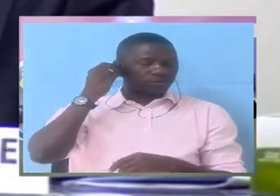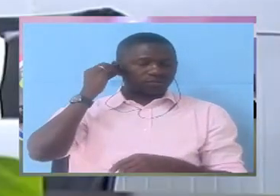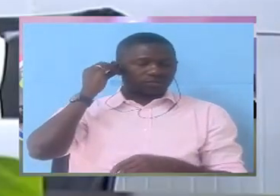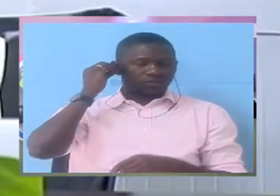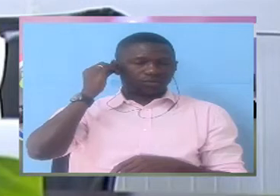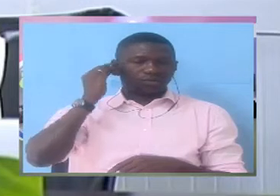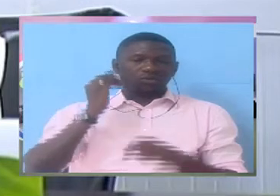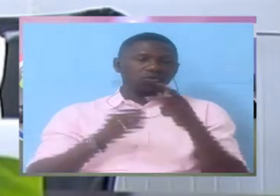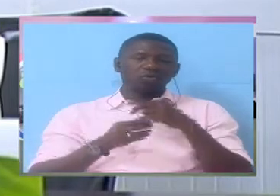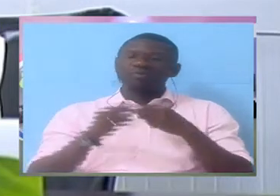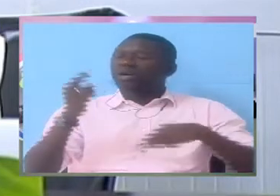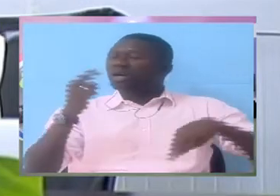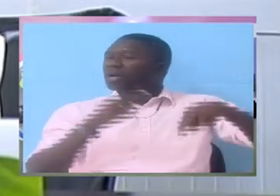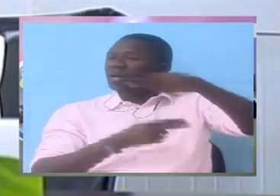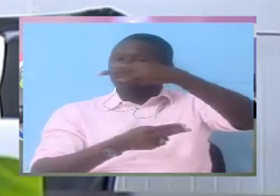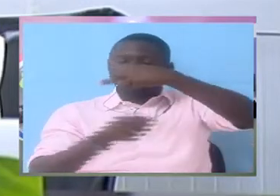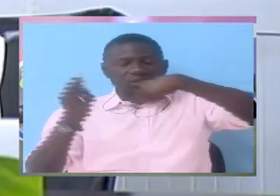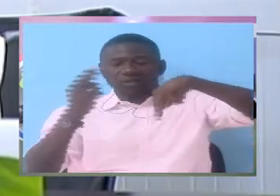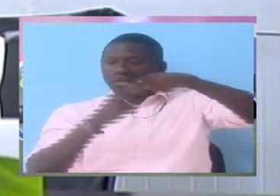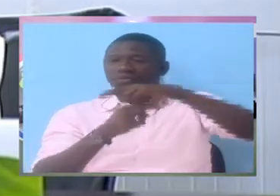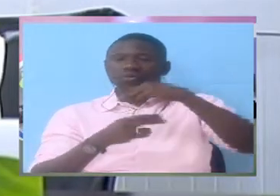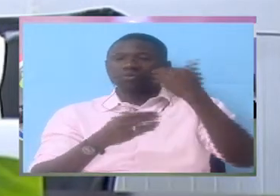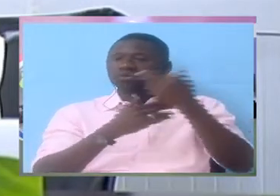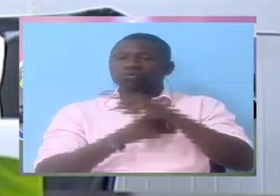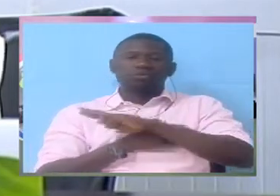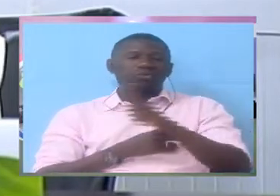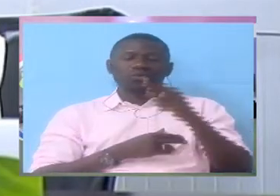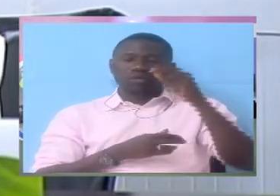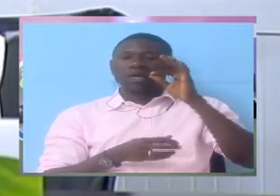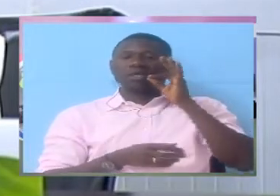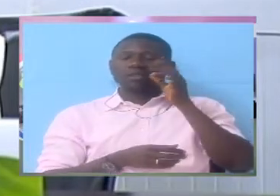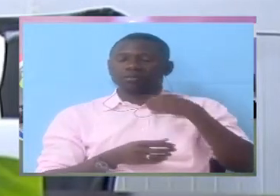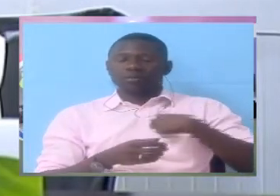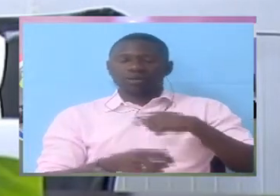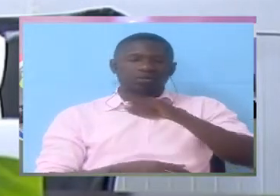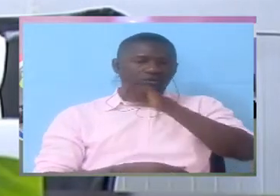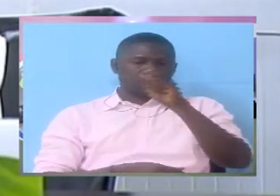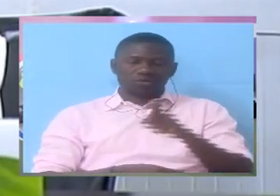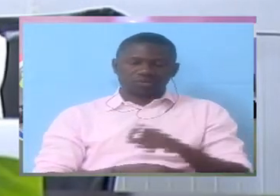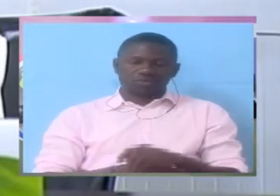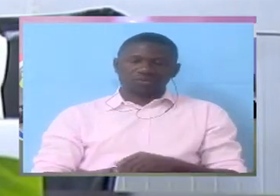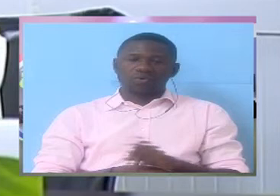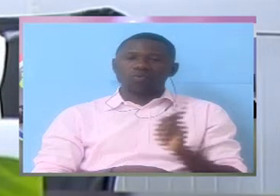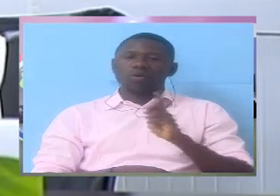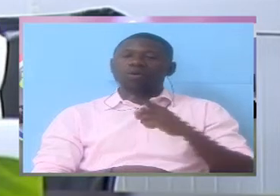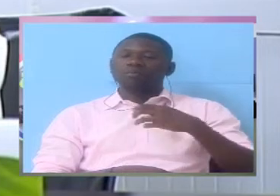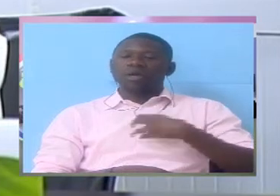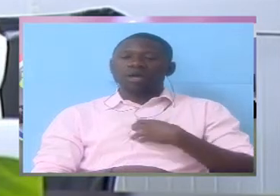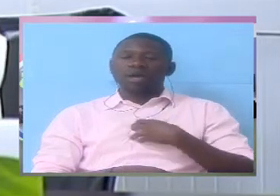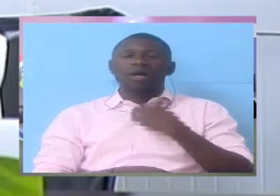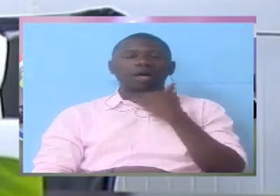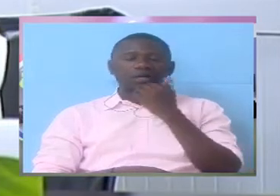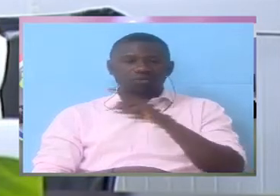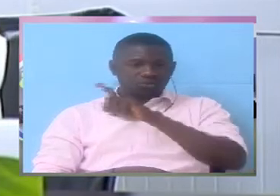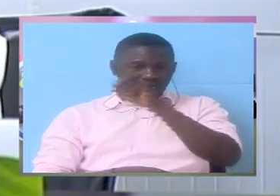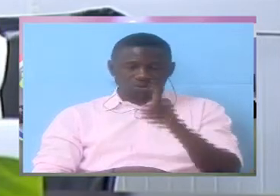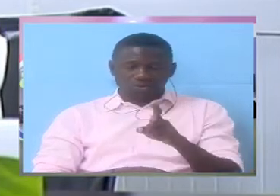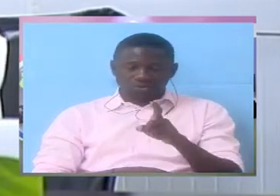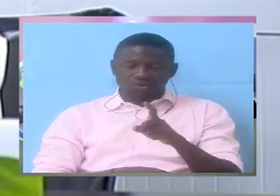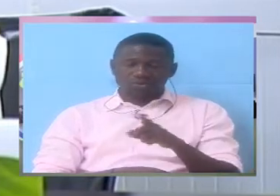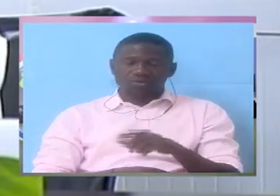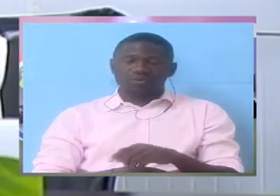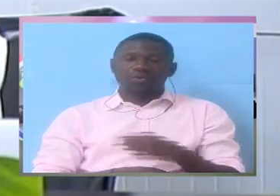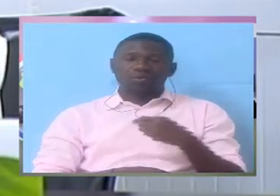question. Murum murum dalabar hankabi indela nyininkaro emo jabida. My question is this. Nyininkaro mendi wala mnyindiko. We